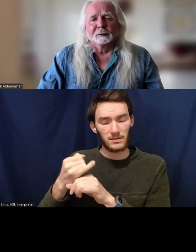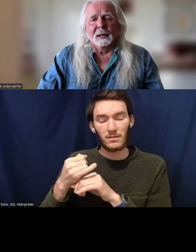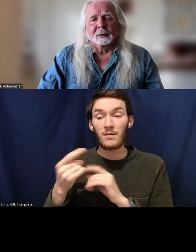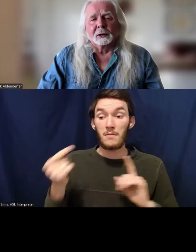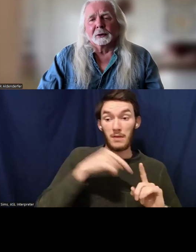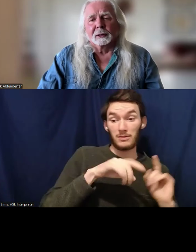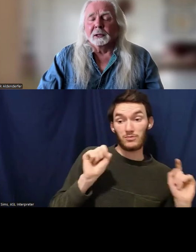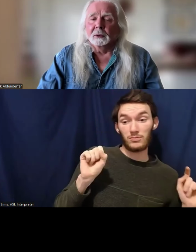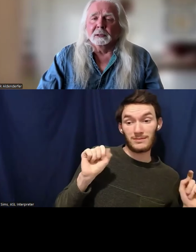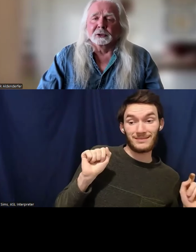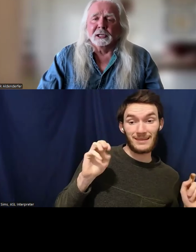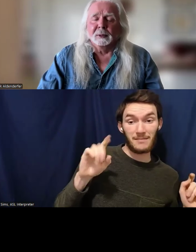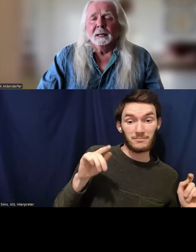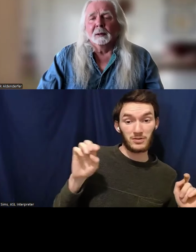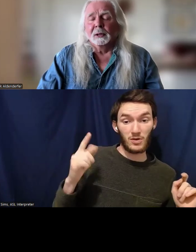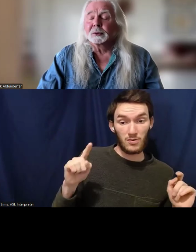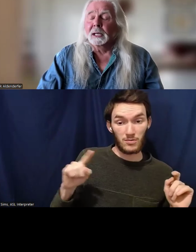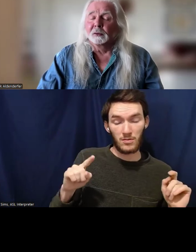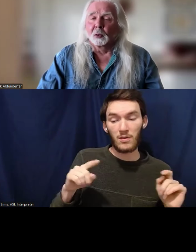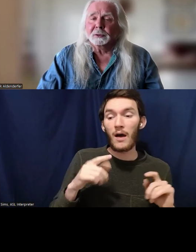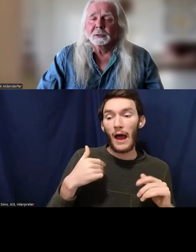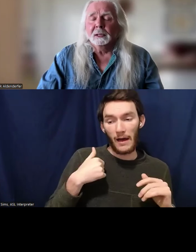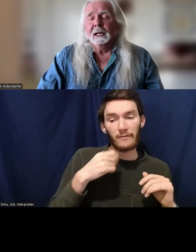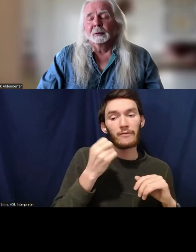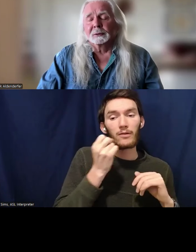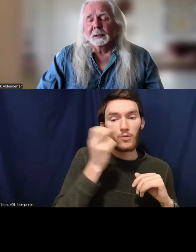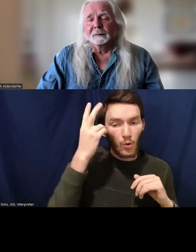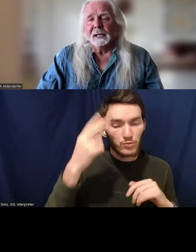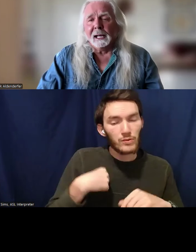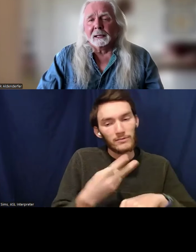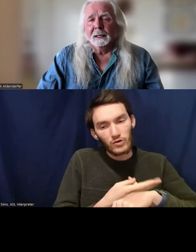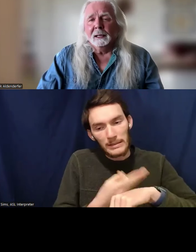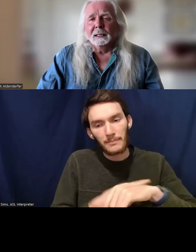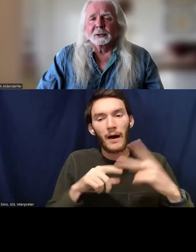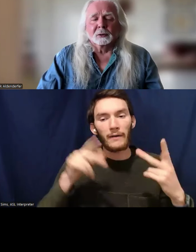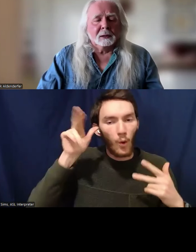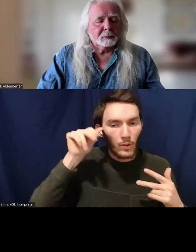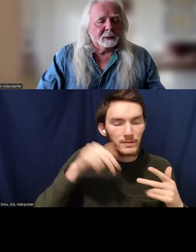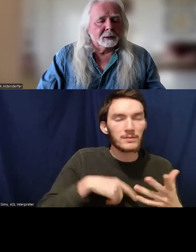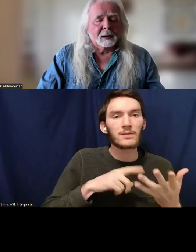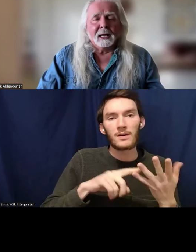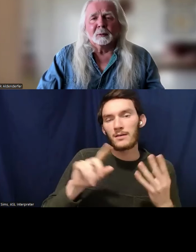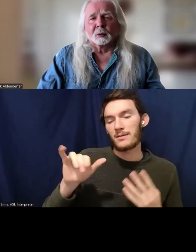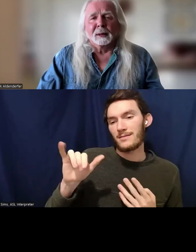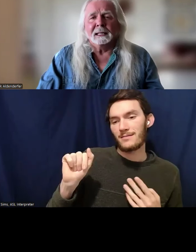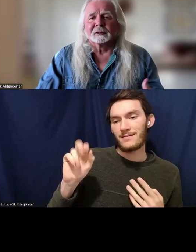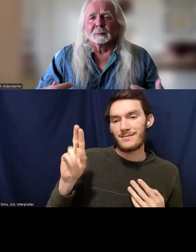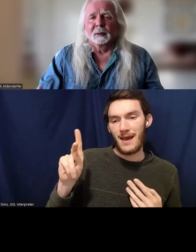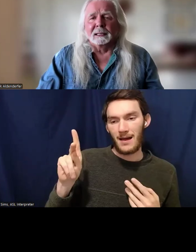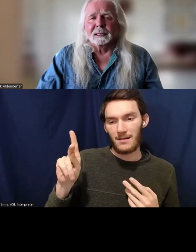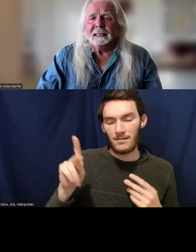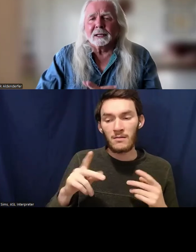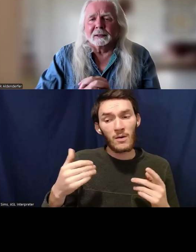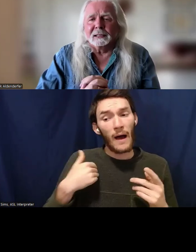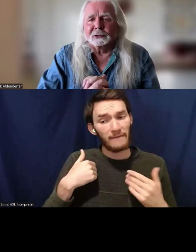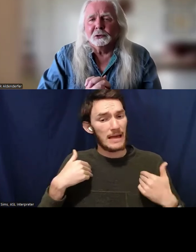what we find are not only goat and sheep, but we also have horse and we also have yak. And so clearly there are animal remains that are